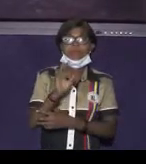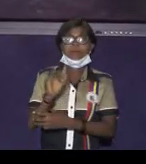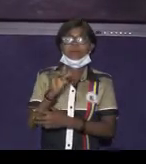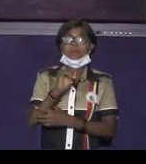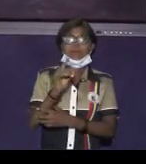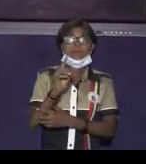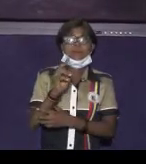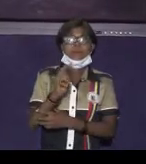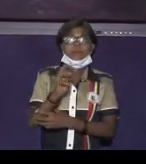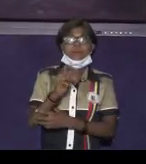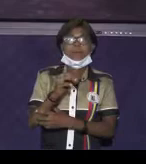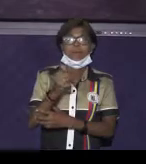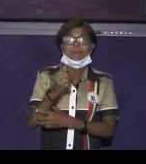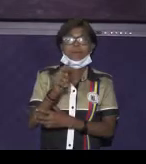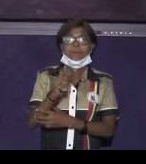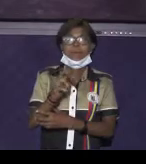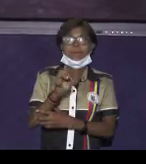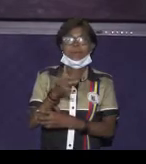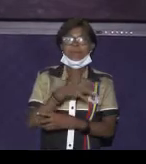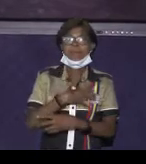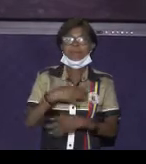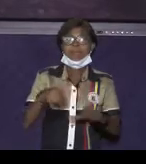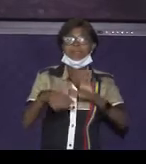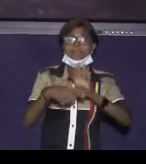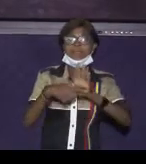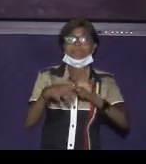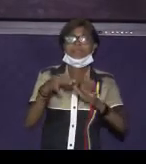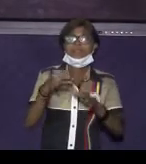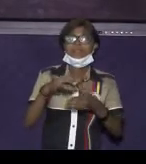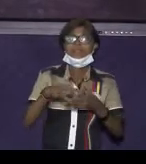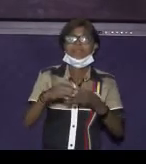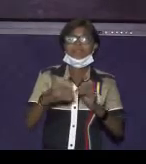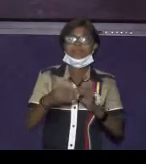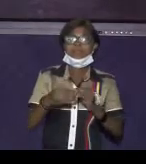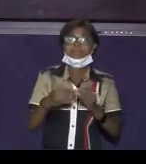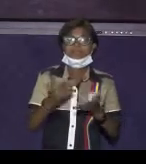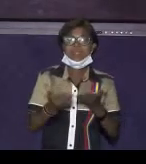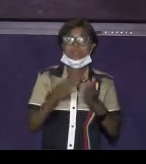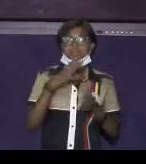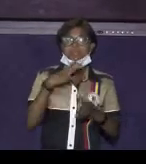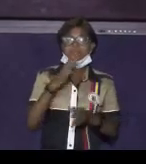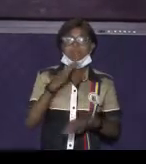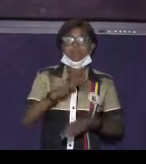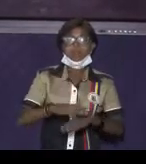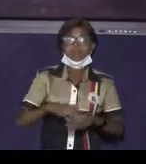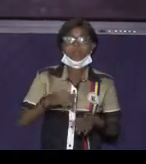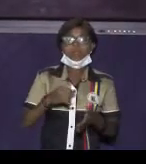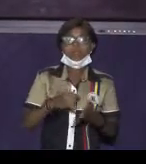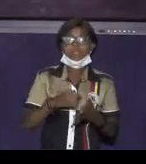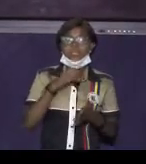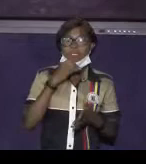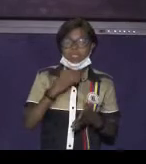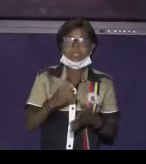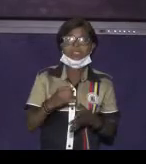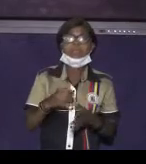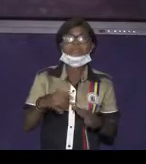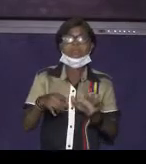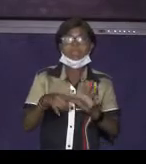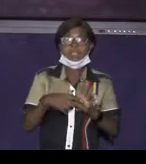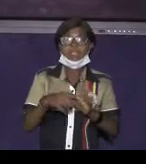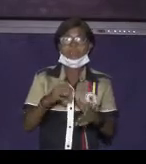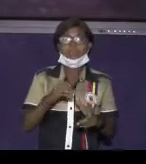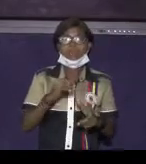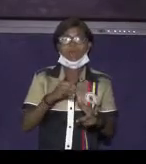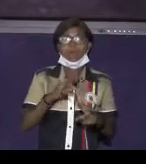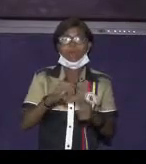and the negative sentences. Those are the 2 groups. It's either you call it affirmative or positive. Then the second